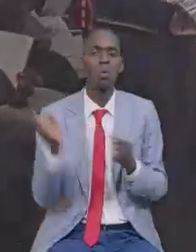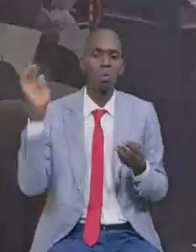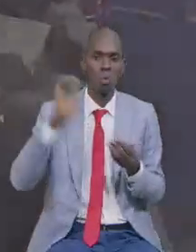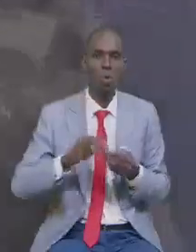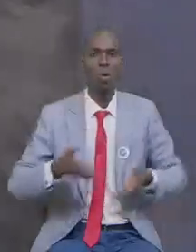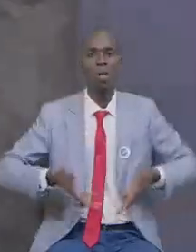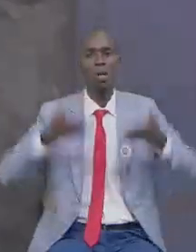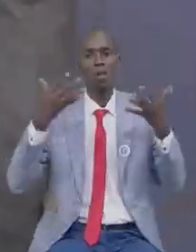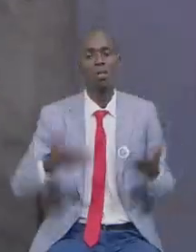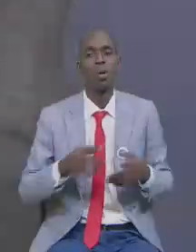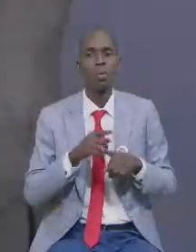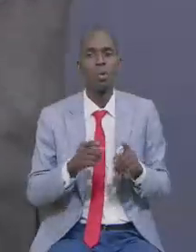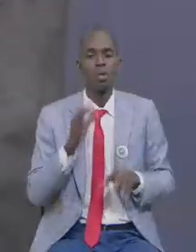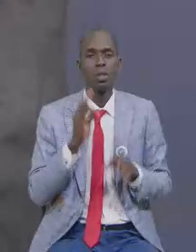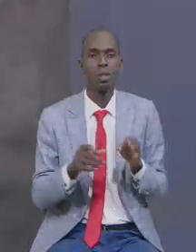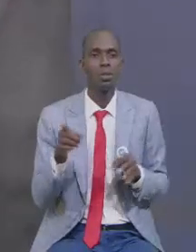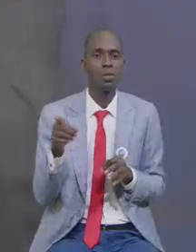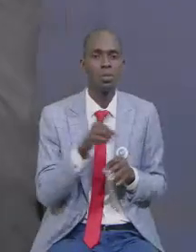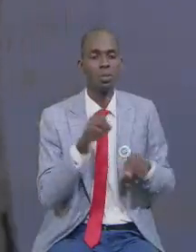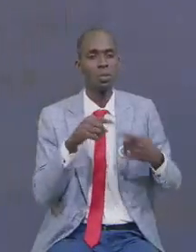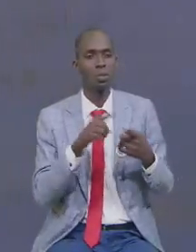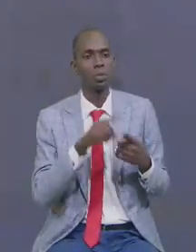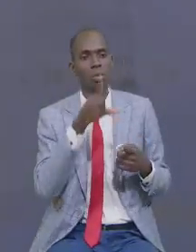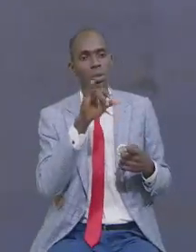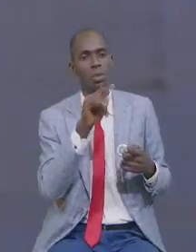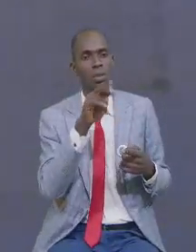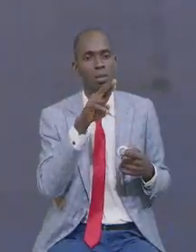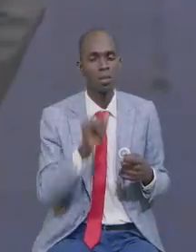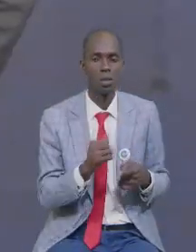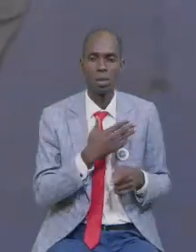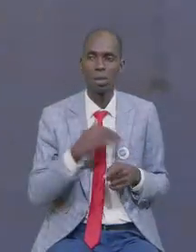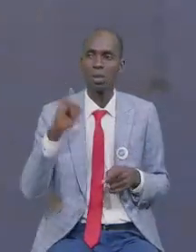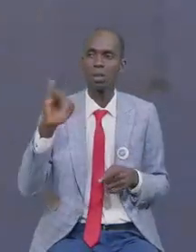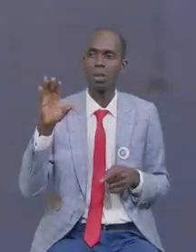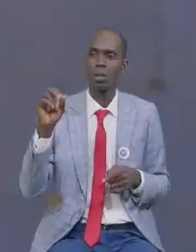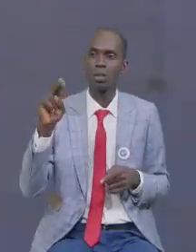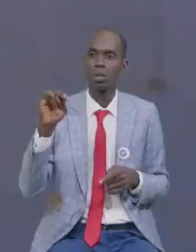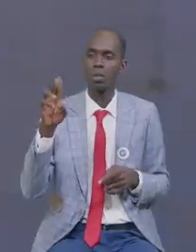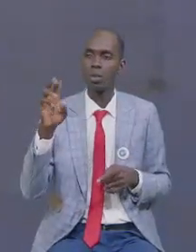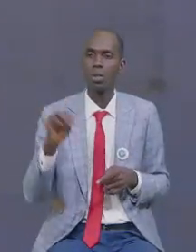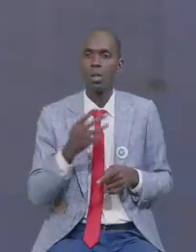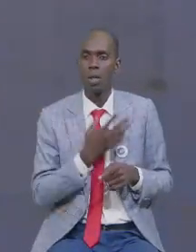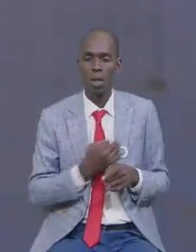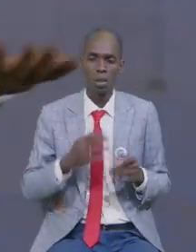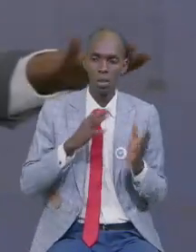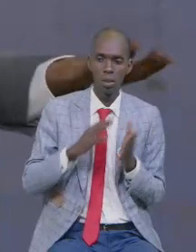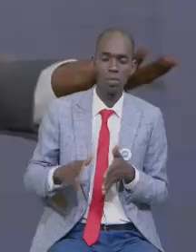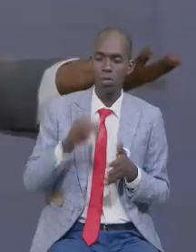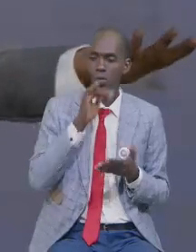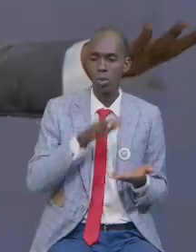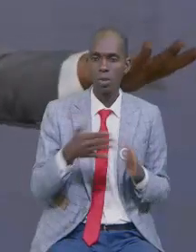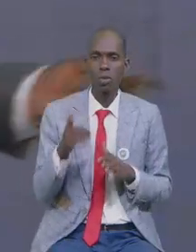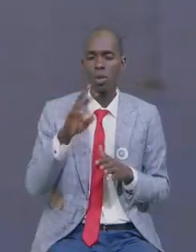to Lystra, Iconium, and they stone you, and they leave you for dead, and you're feeling all the aches, if you call